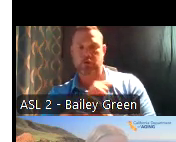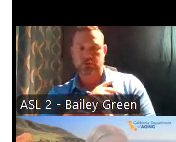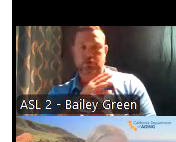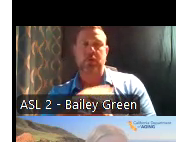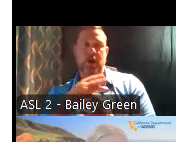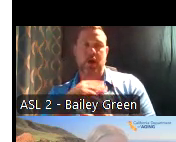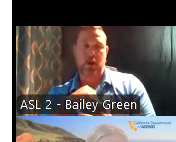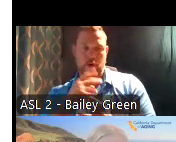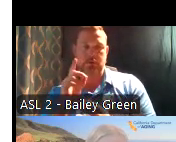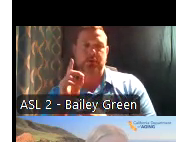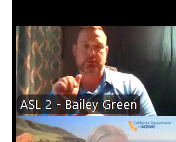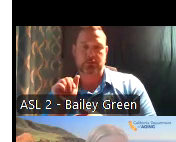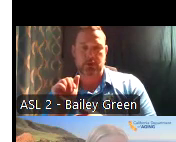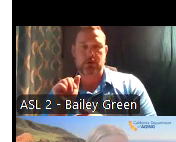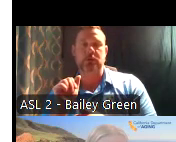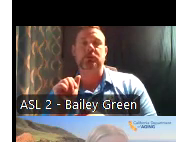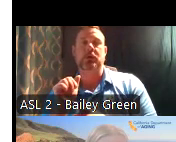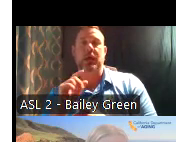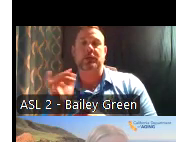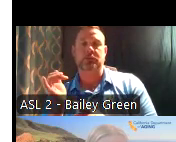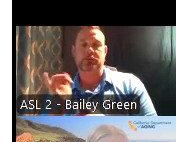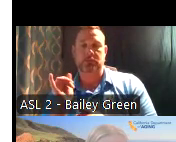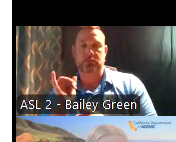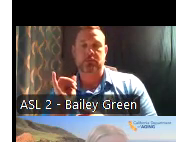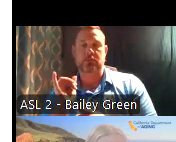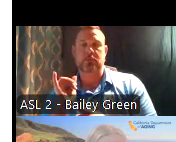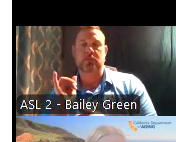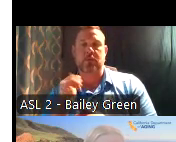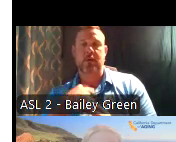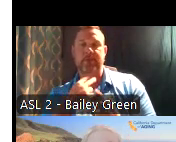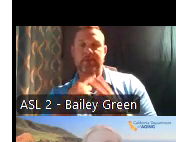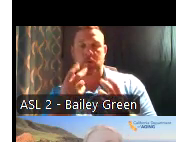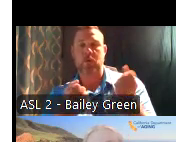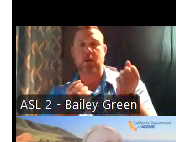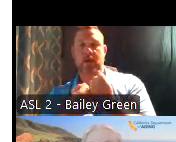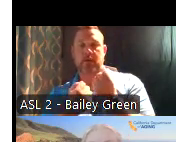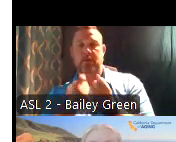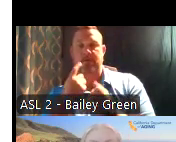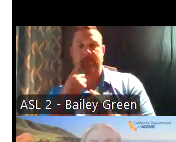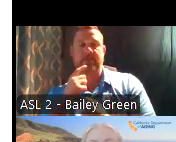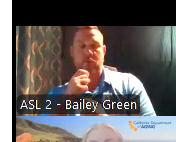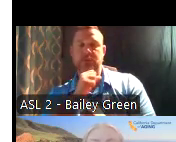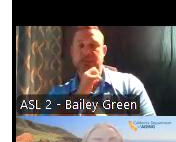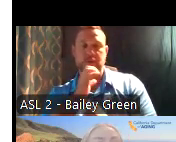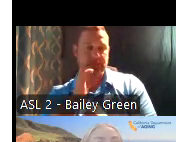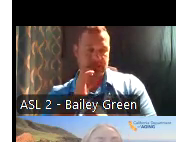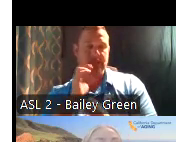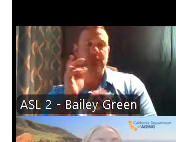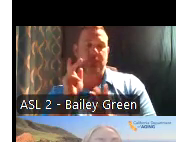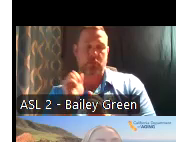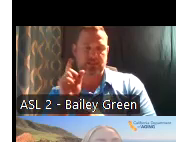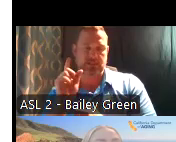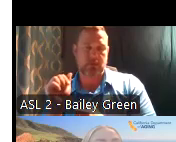own set of disabilities, as well as a vocal advocate for seniors and people with disabilities. I founded